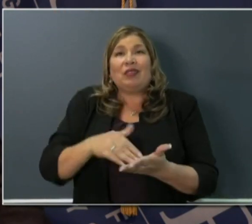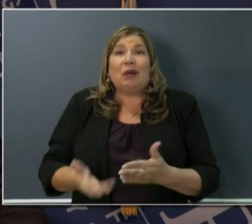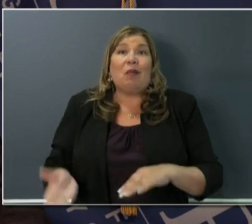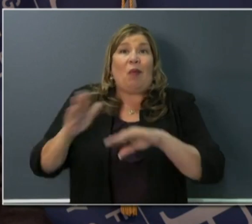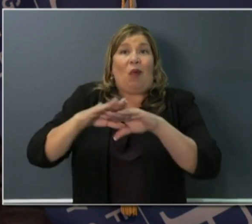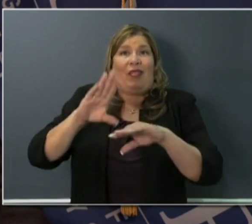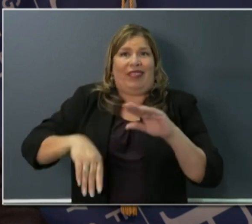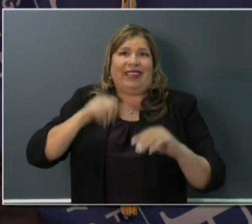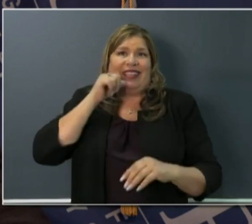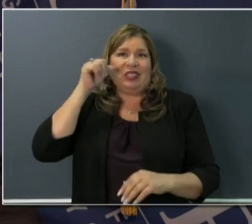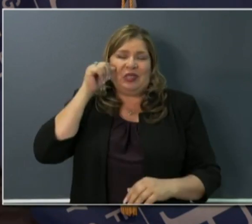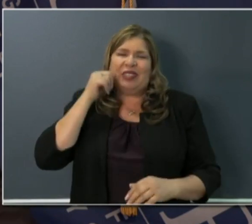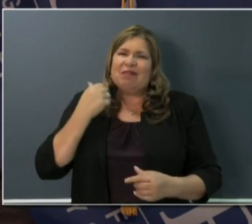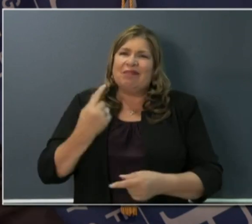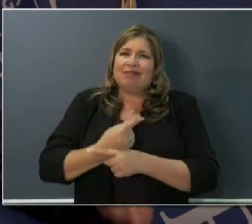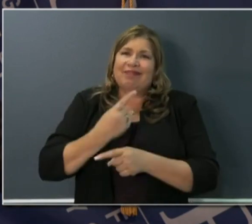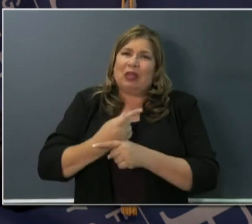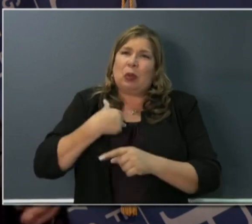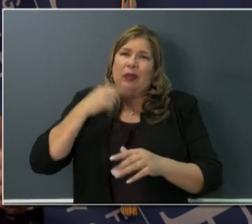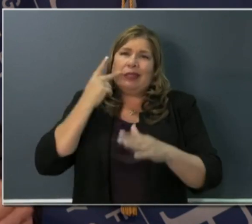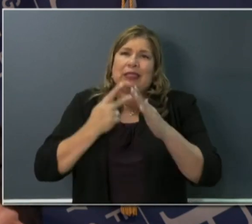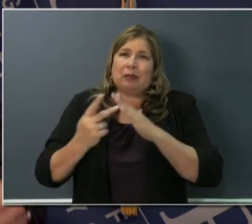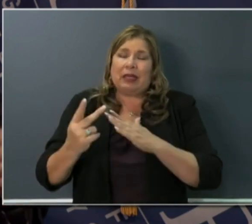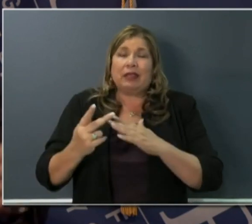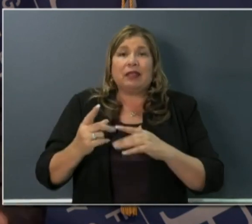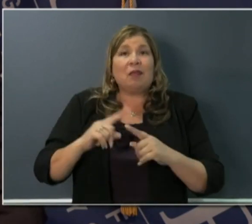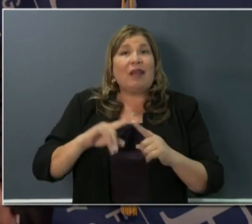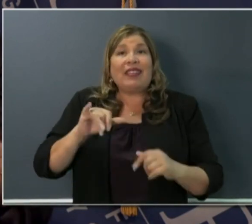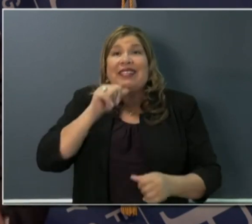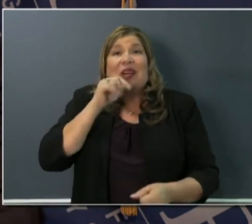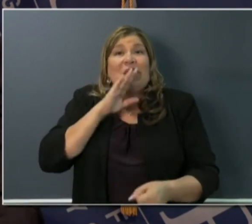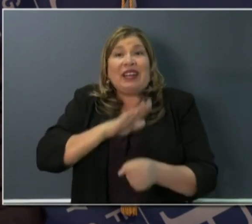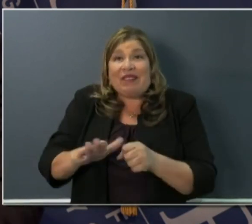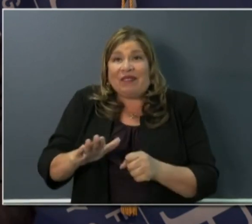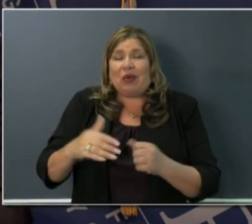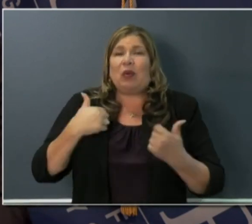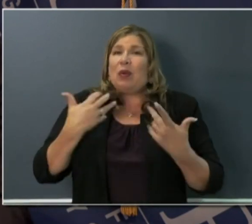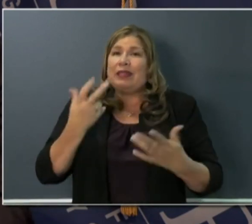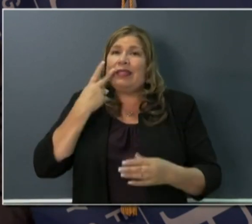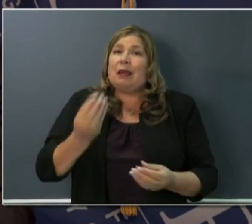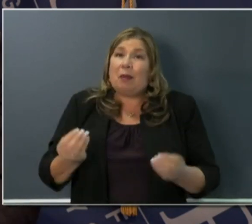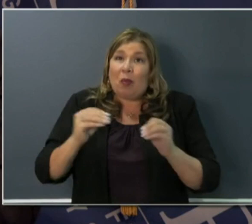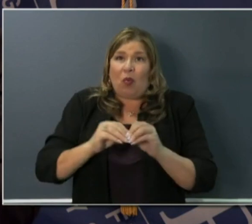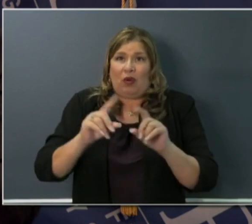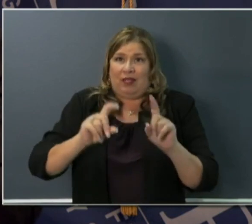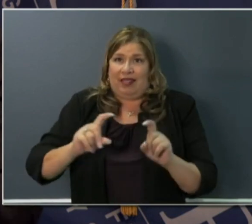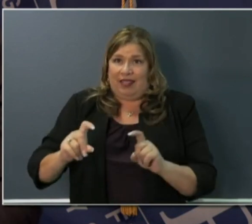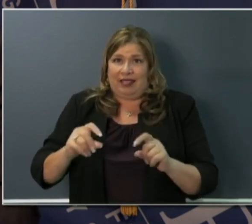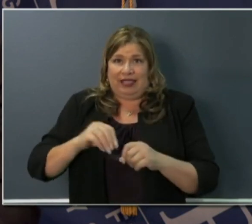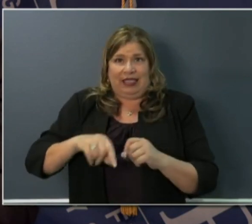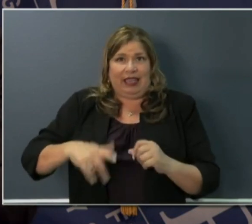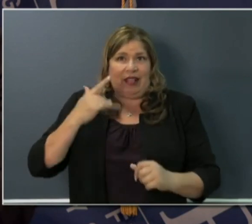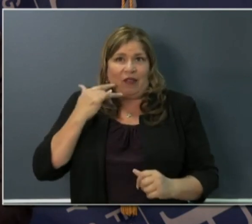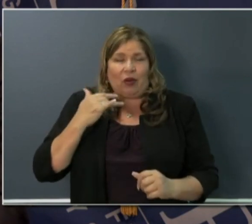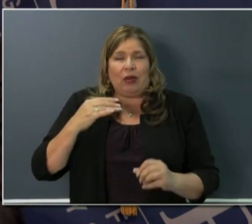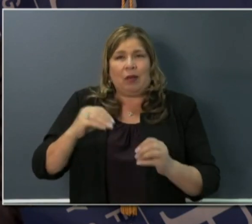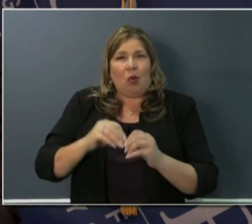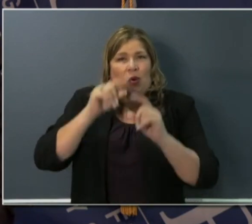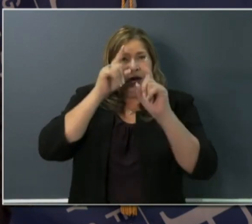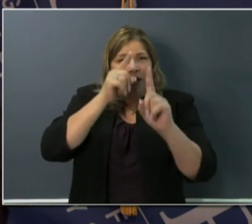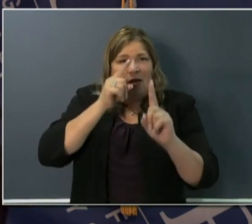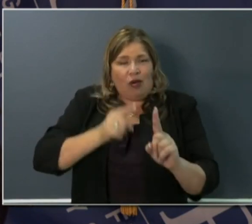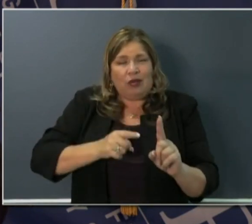with what we expected, but it is not good enough. We want to see more tests in the state of California. Smarter, more